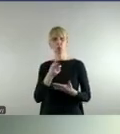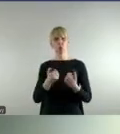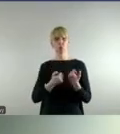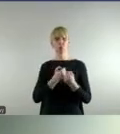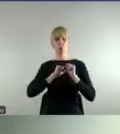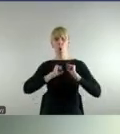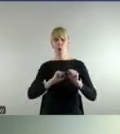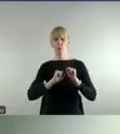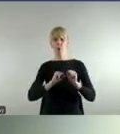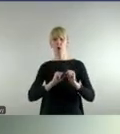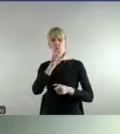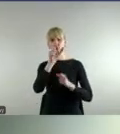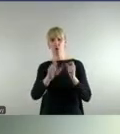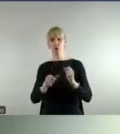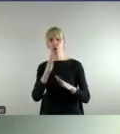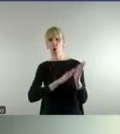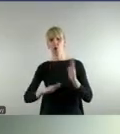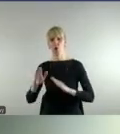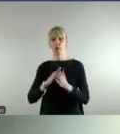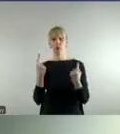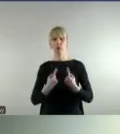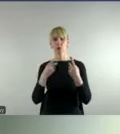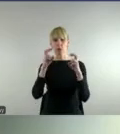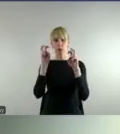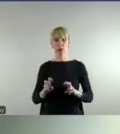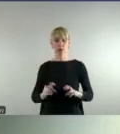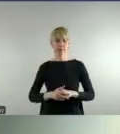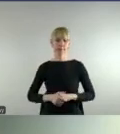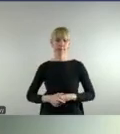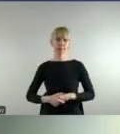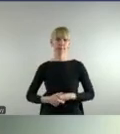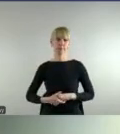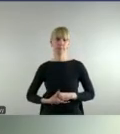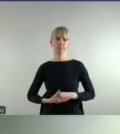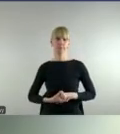security and emergency preparedness from the University in Tromsø.